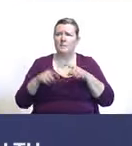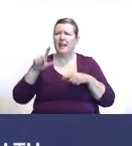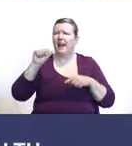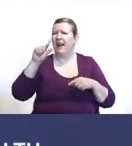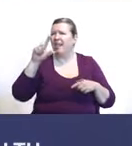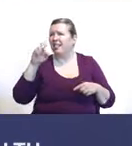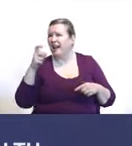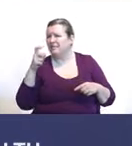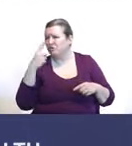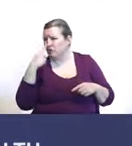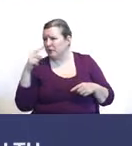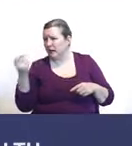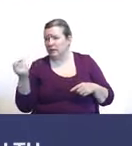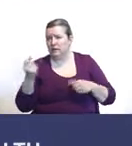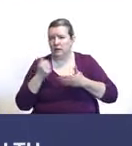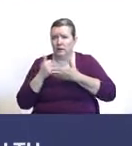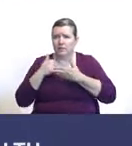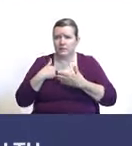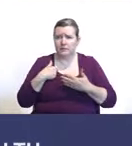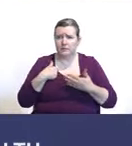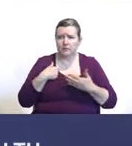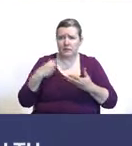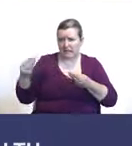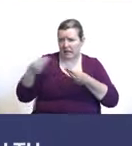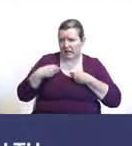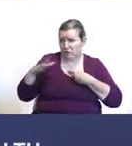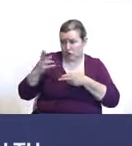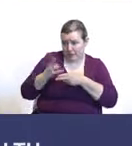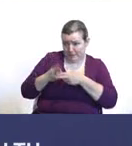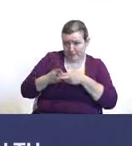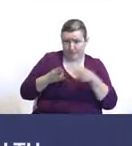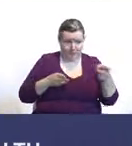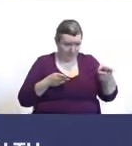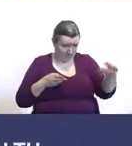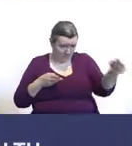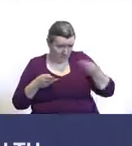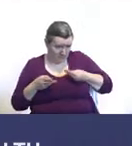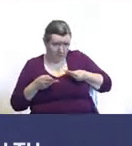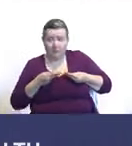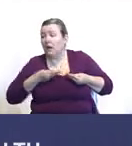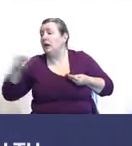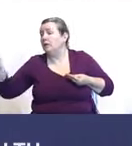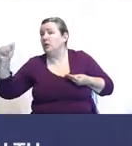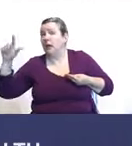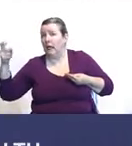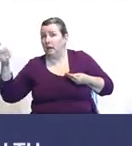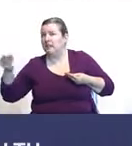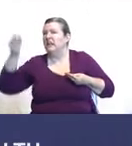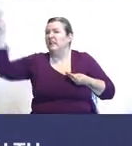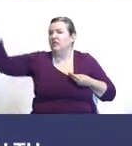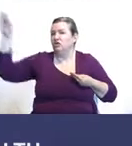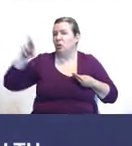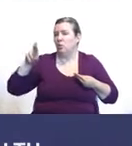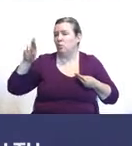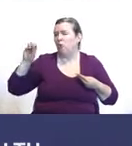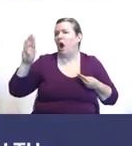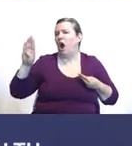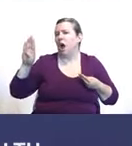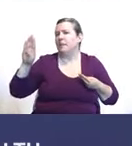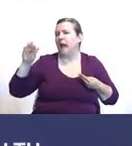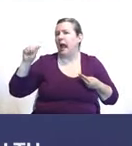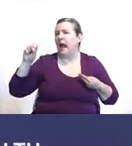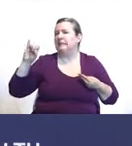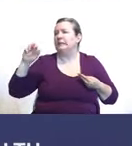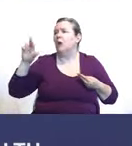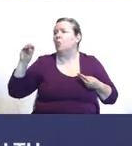intermediary, is to get their details immediately to Rob Acera Angelo and his senior team. And we'll ask Rob to literally reach out to, Rob